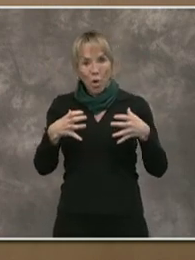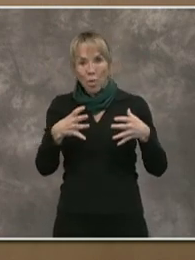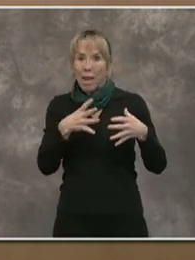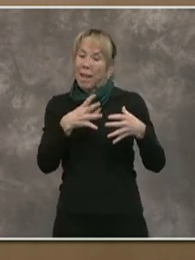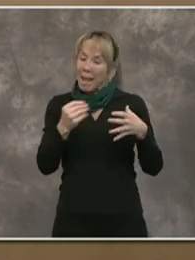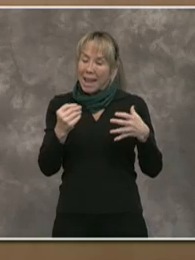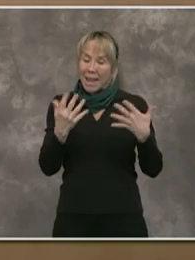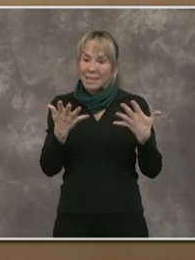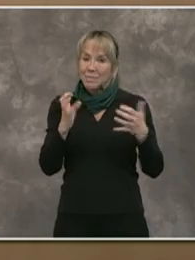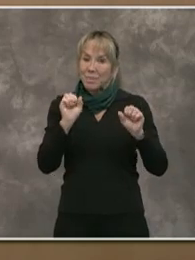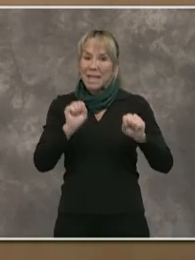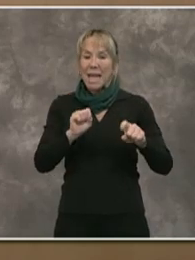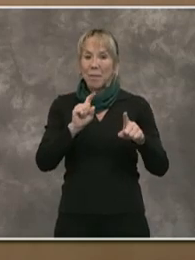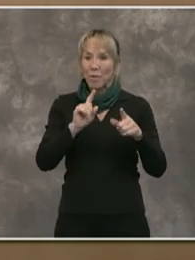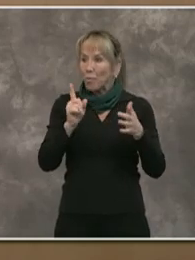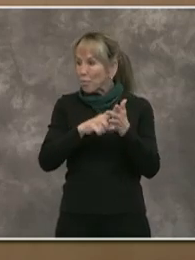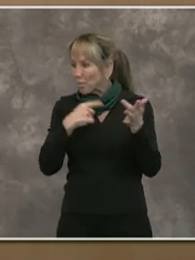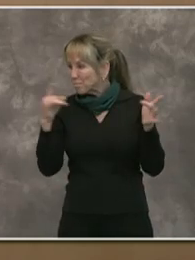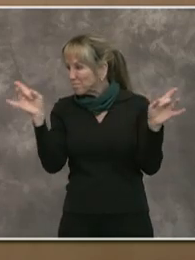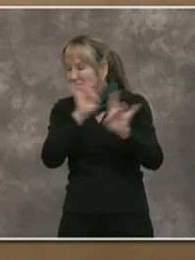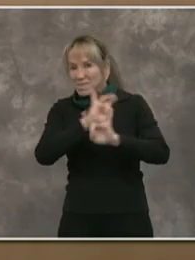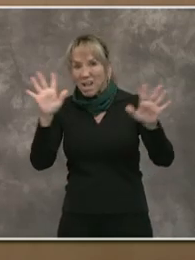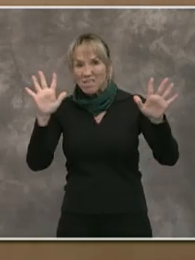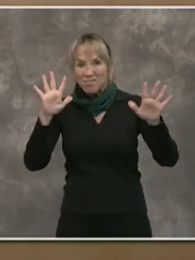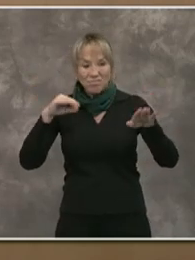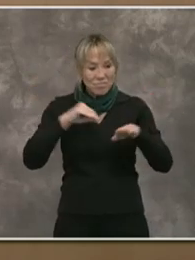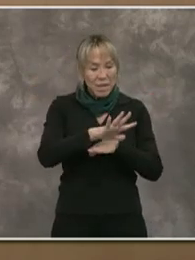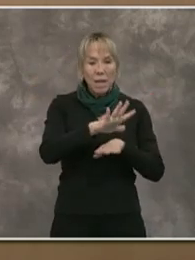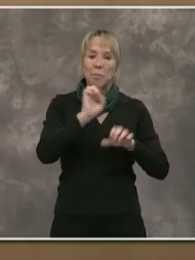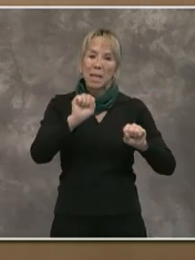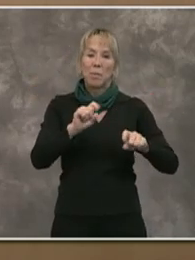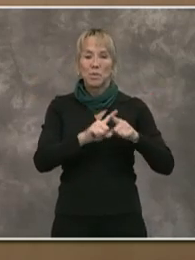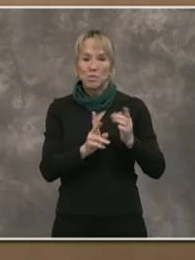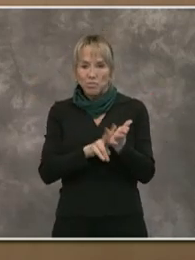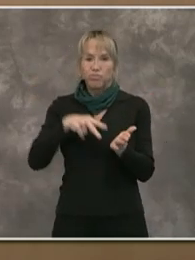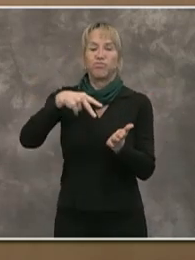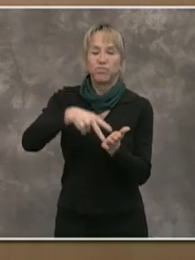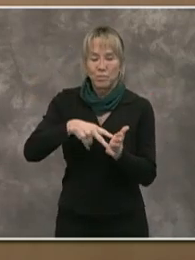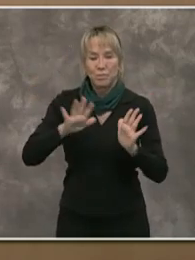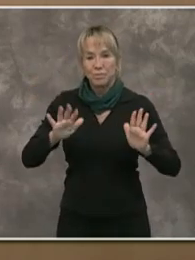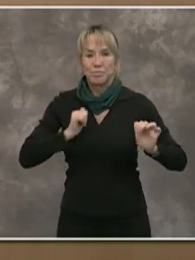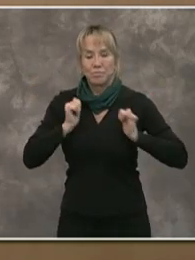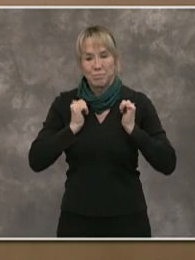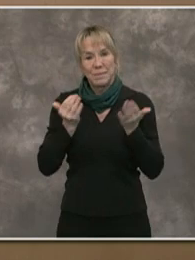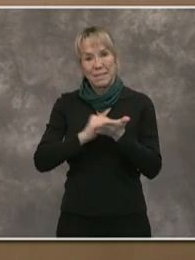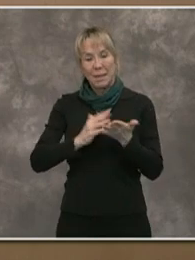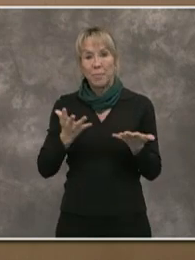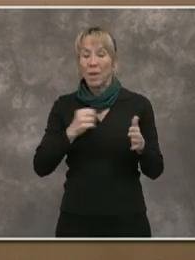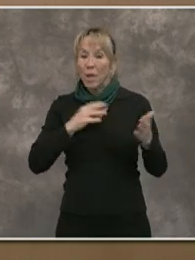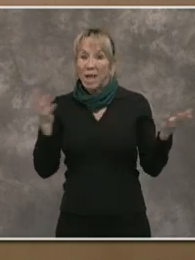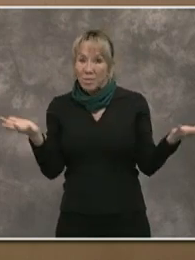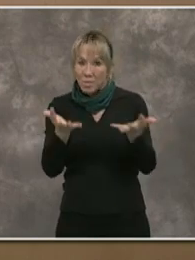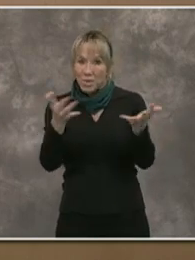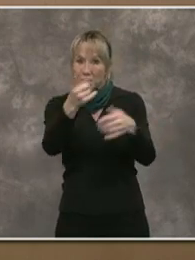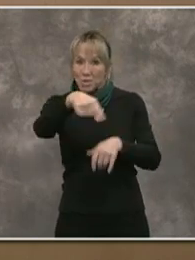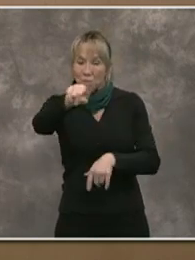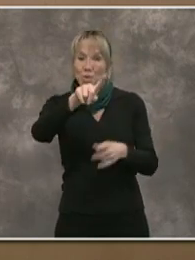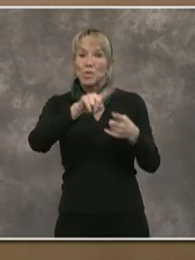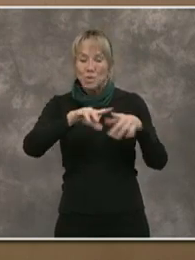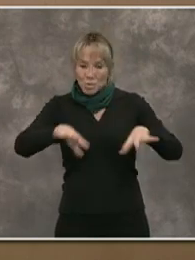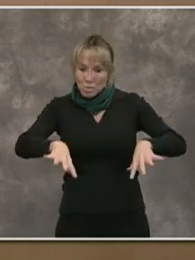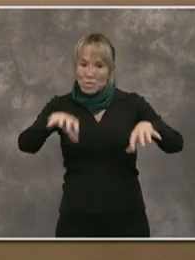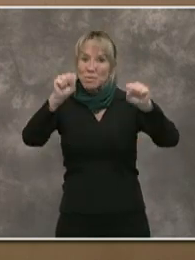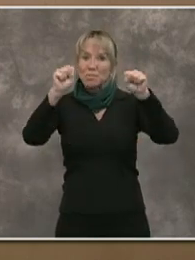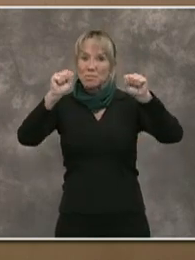recover from disaster. To learn more, I urge you to take action now. Visit